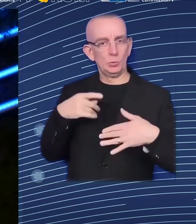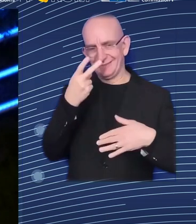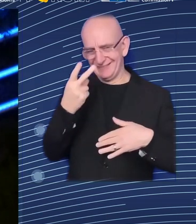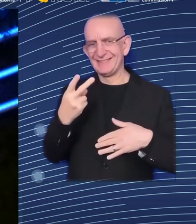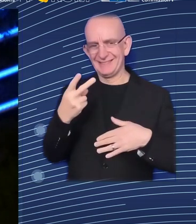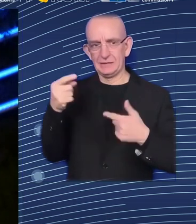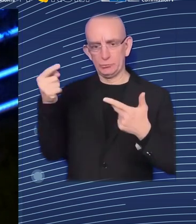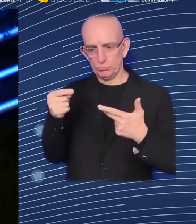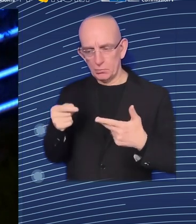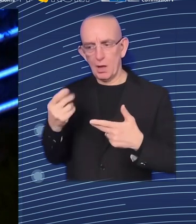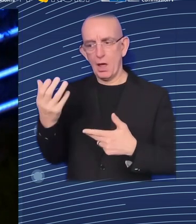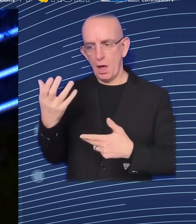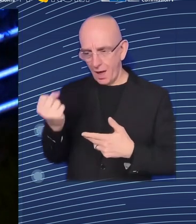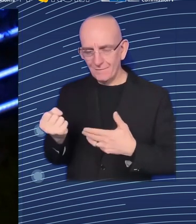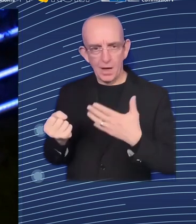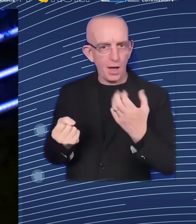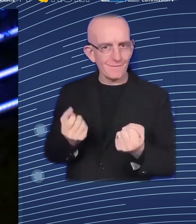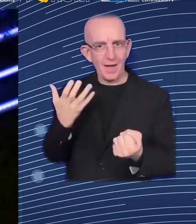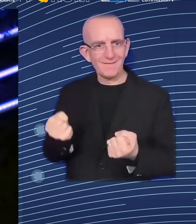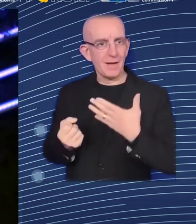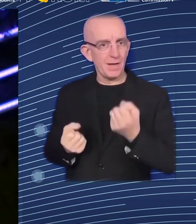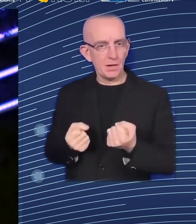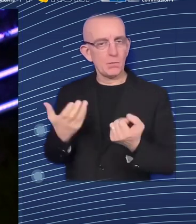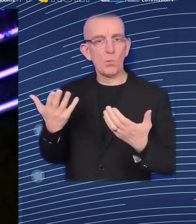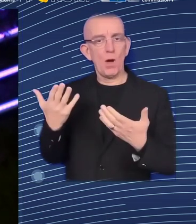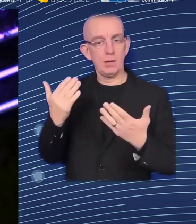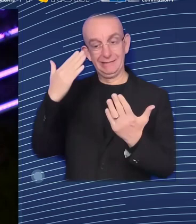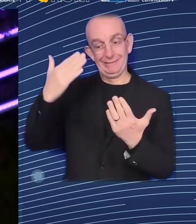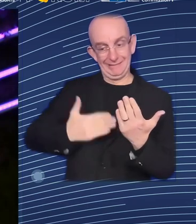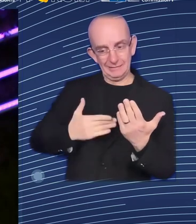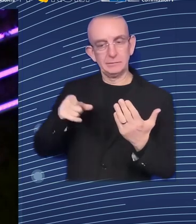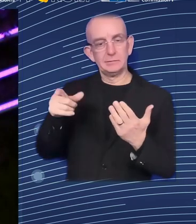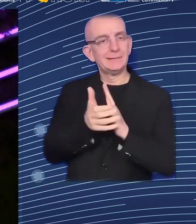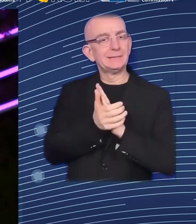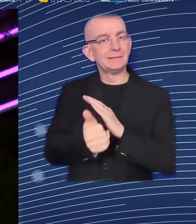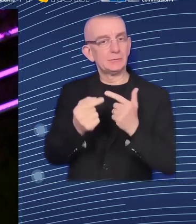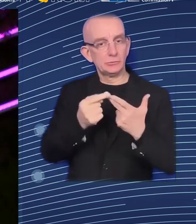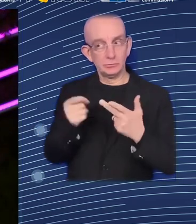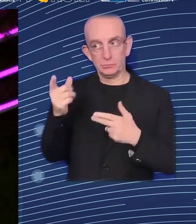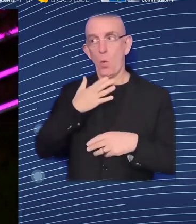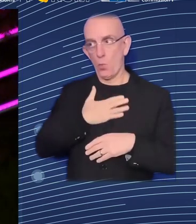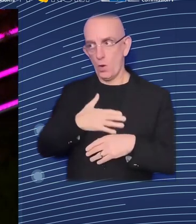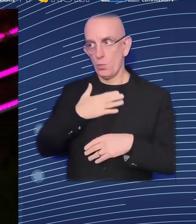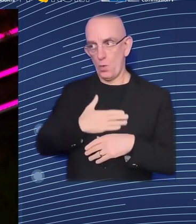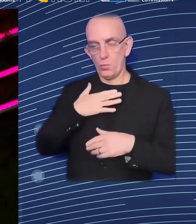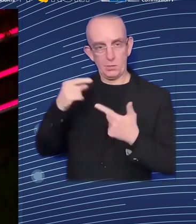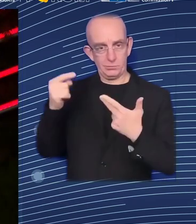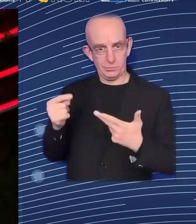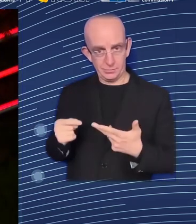concrete, and we've seen a number where we see women actually applying more based on this, because then they can perhaps more